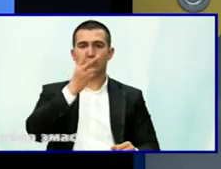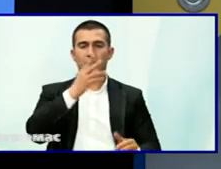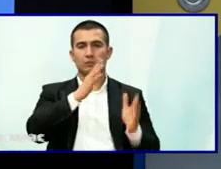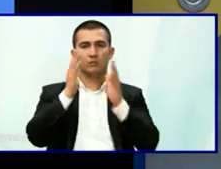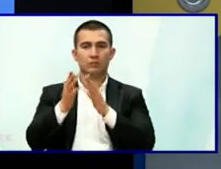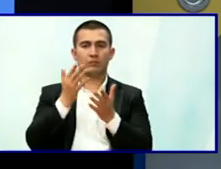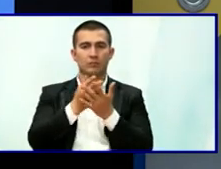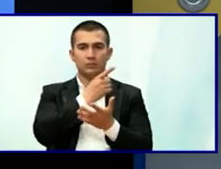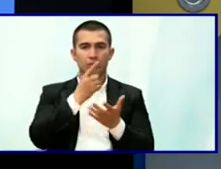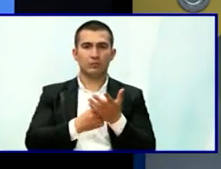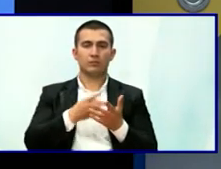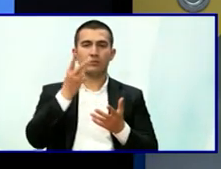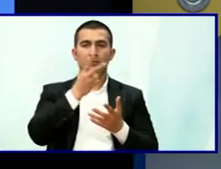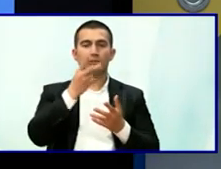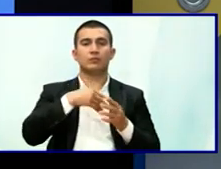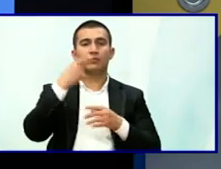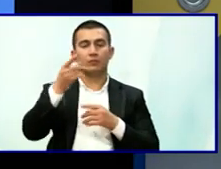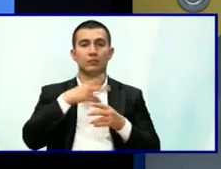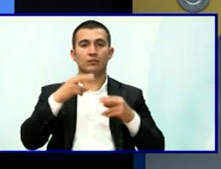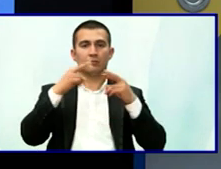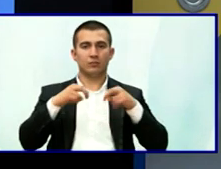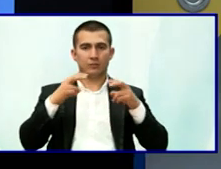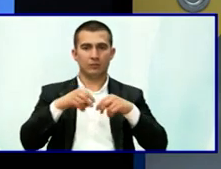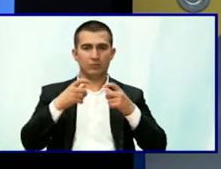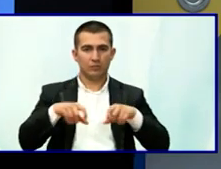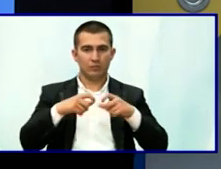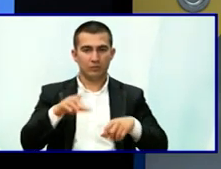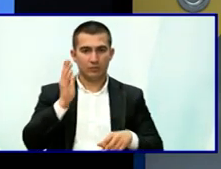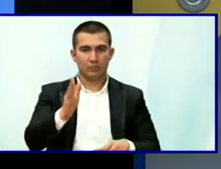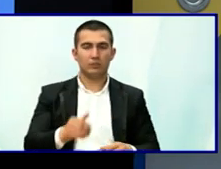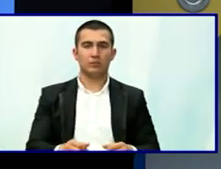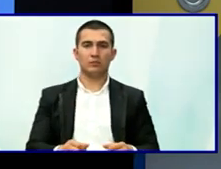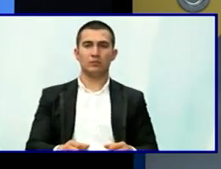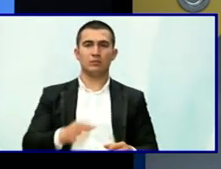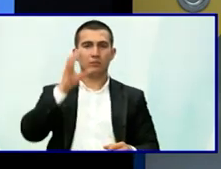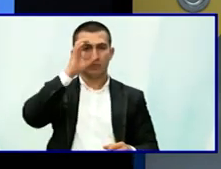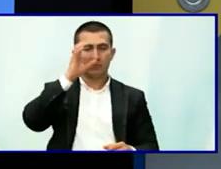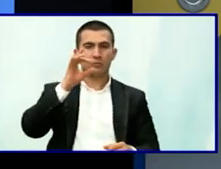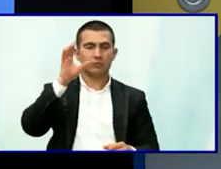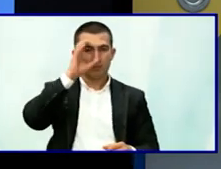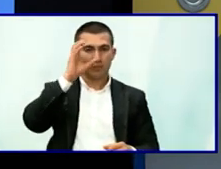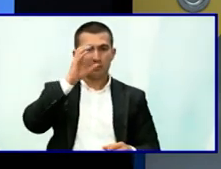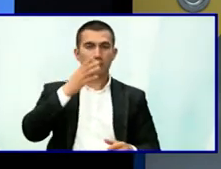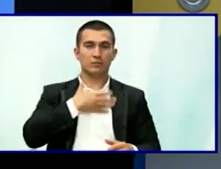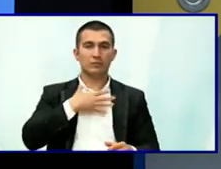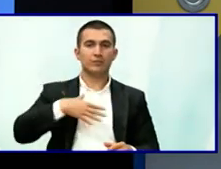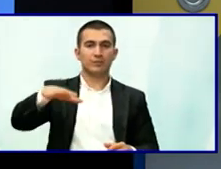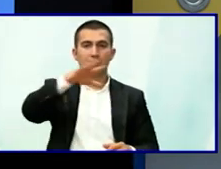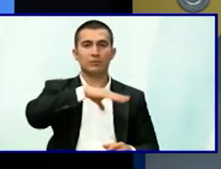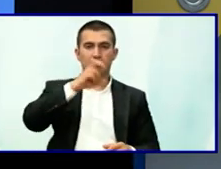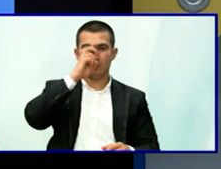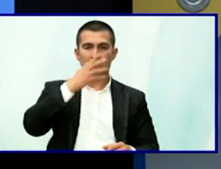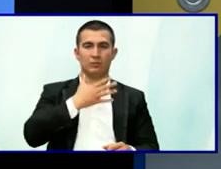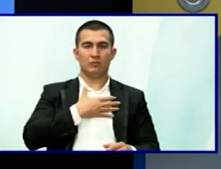topshirig'imiz, keyingi darsimiz nazorat ishi bo'lgani uchun O'zbekiston vatanim mavzusida